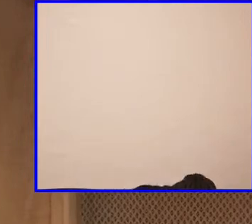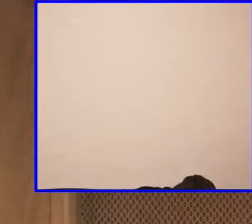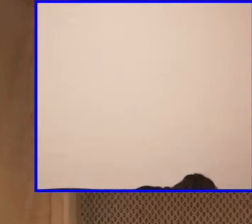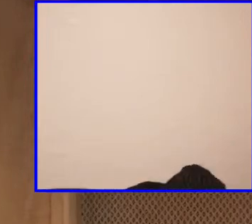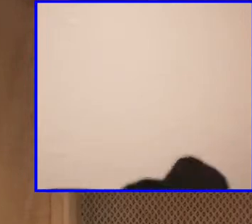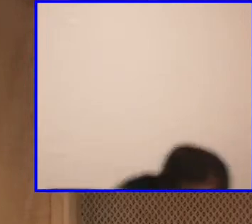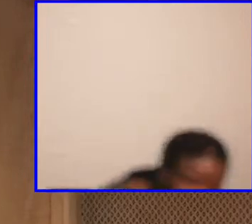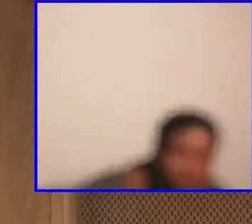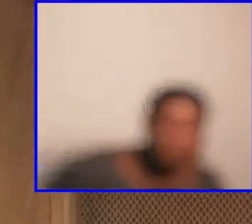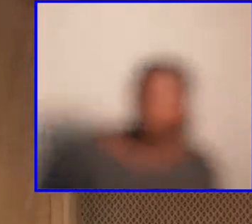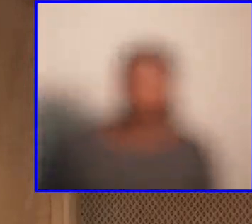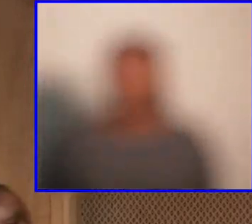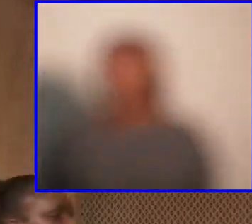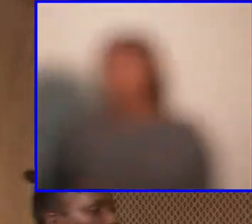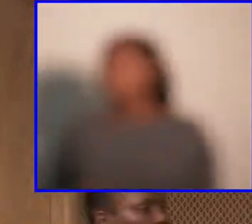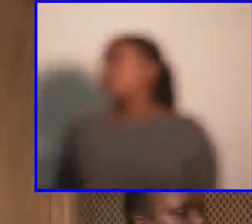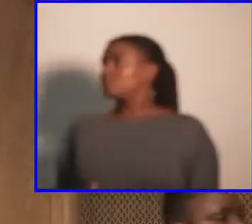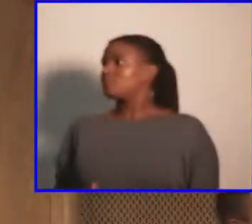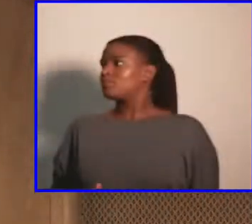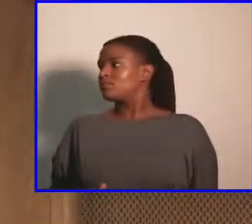Okay.